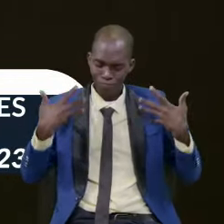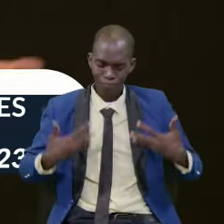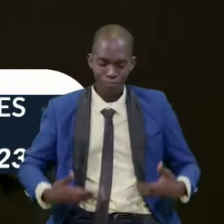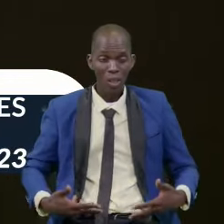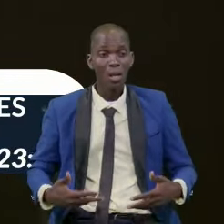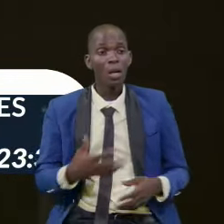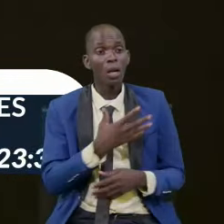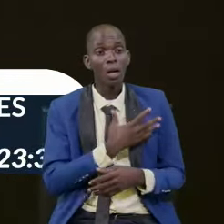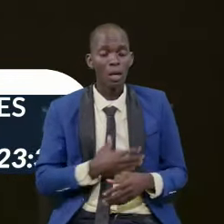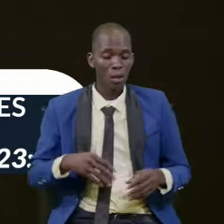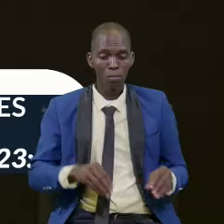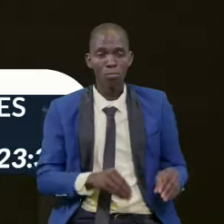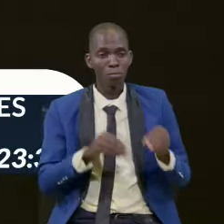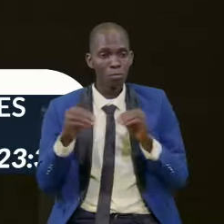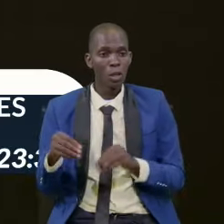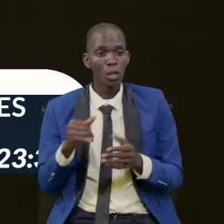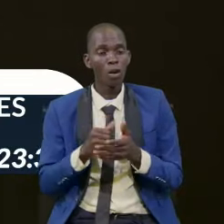and setteth on fire